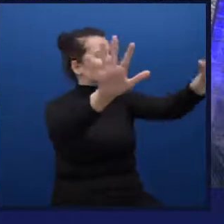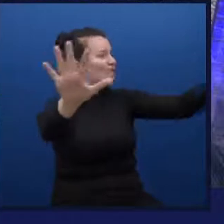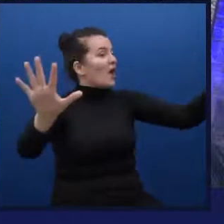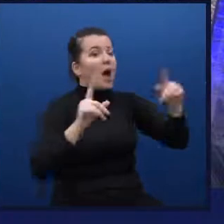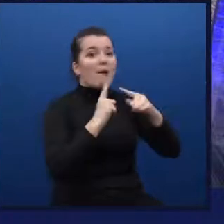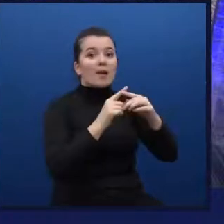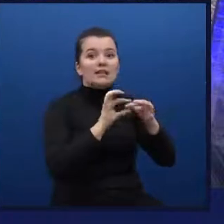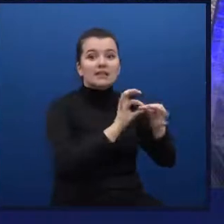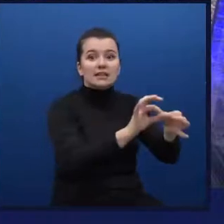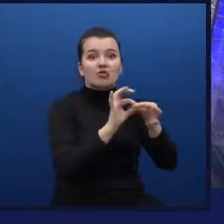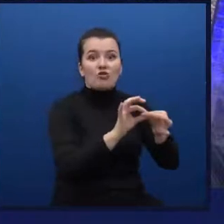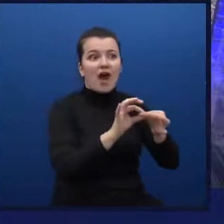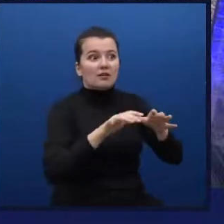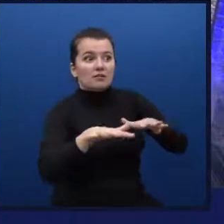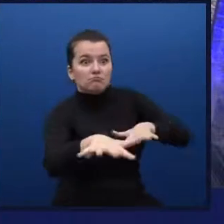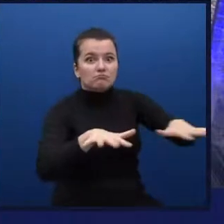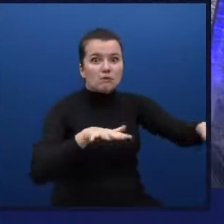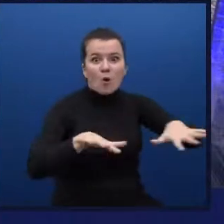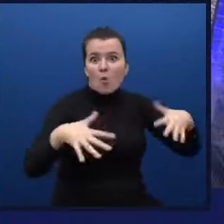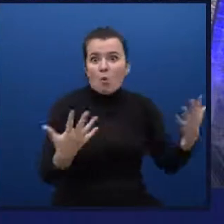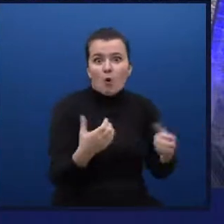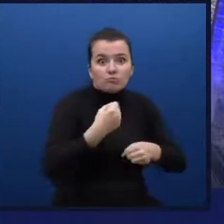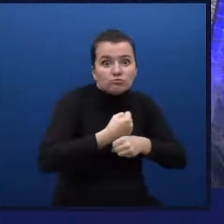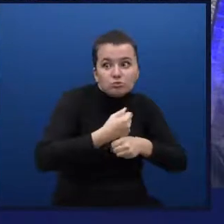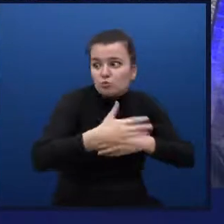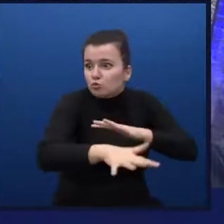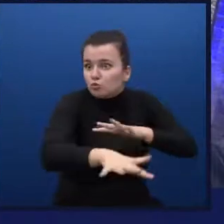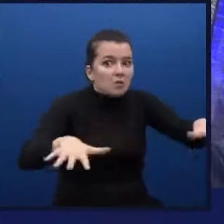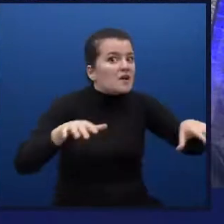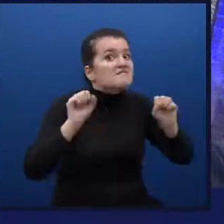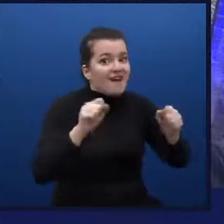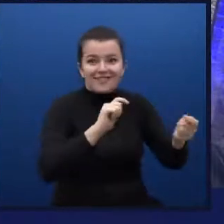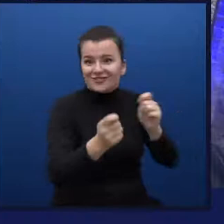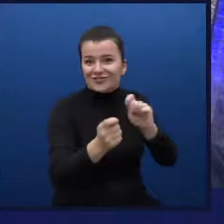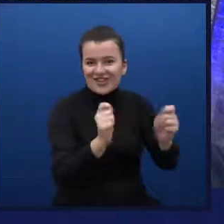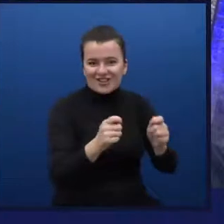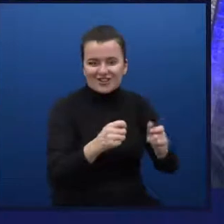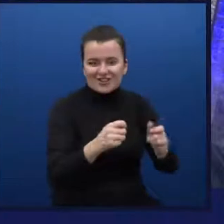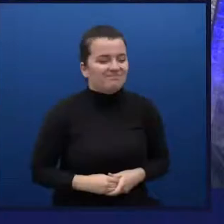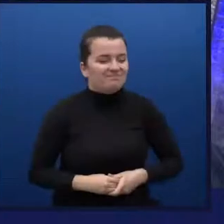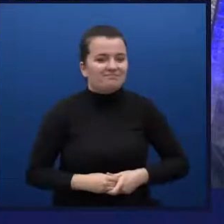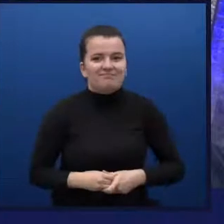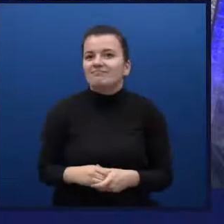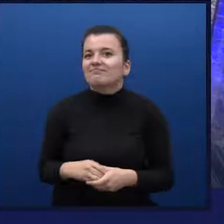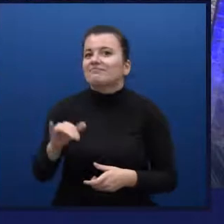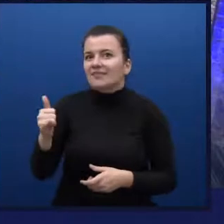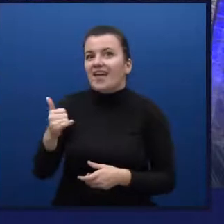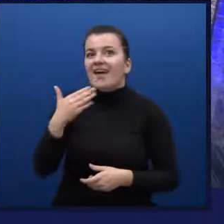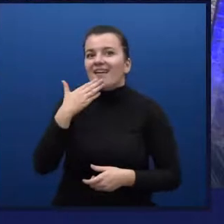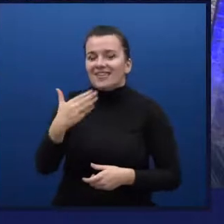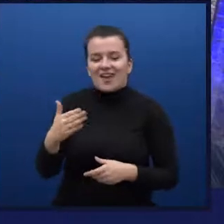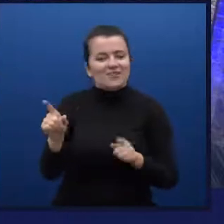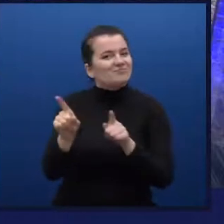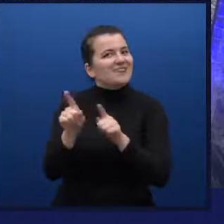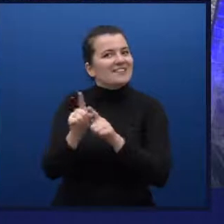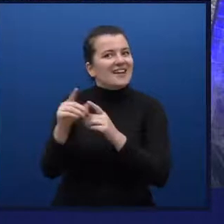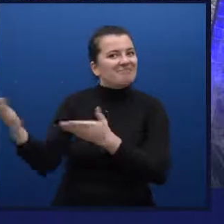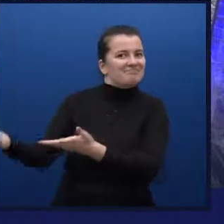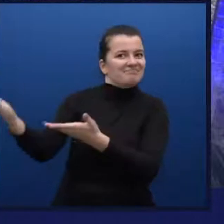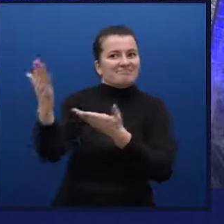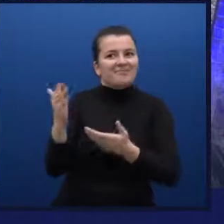really cool. So today we have joining us Anthony Bartolo from Microsoft.